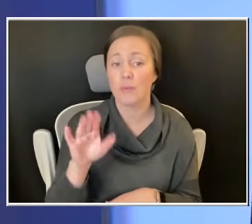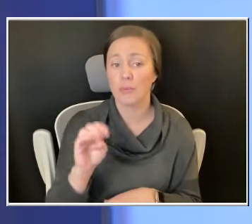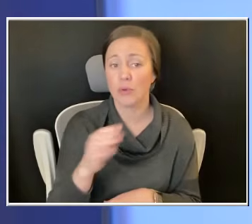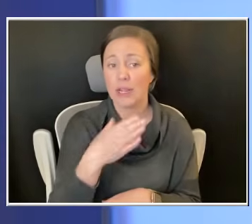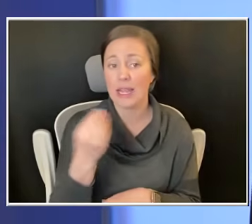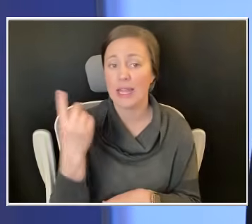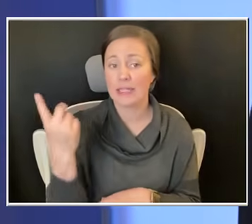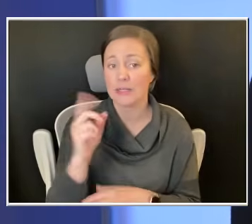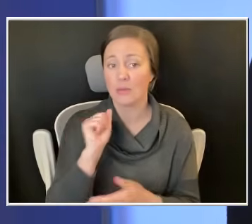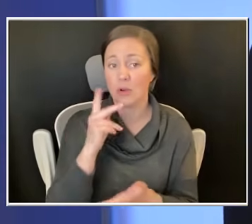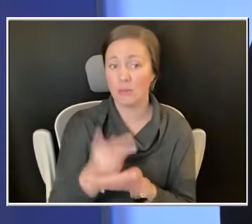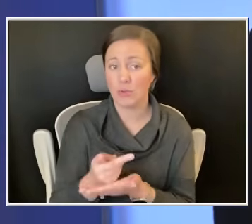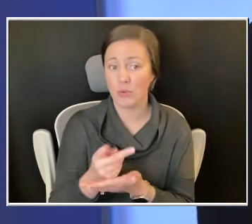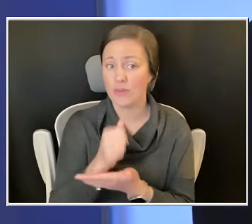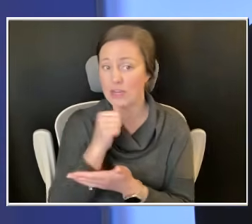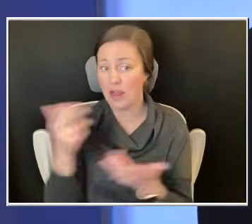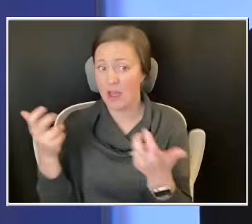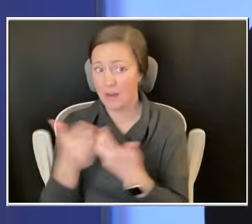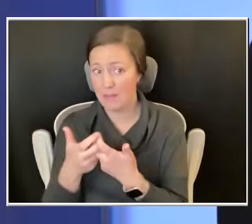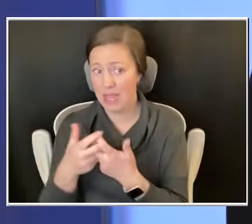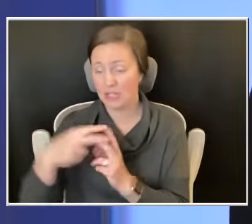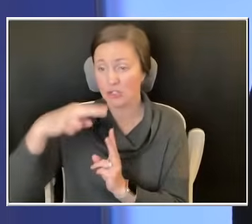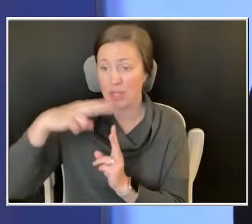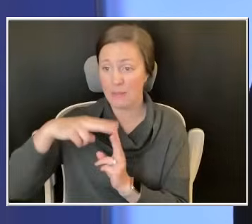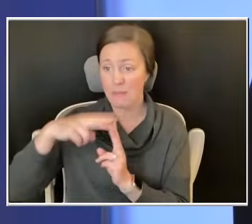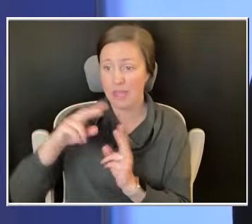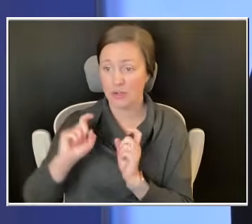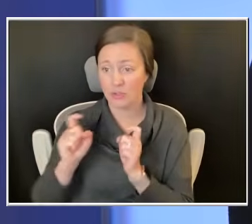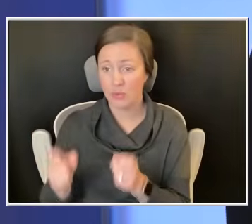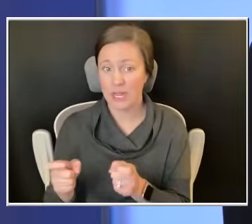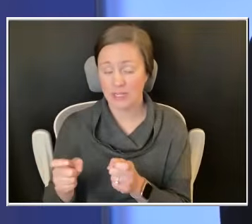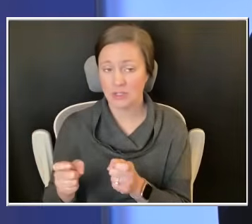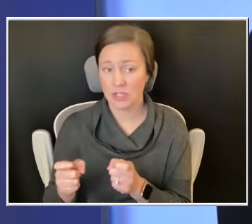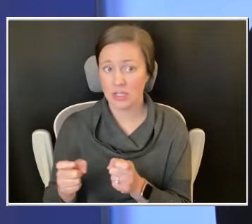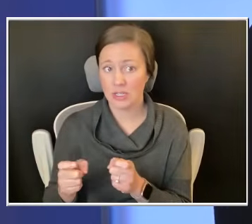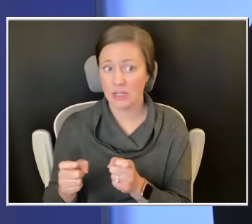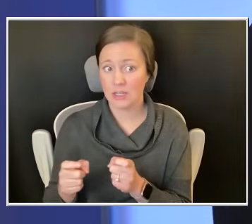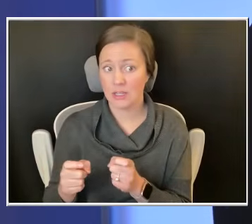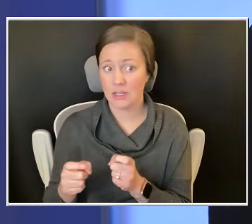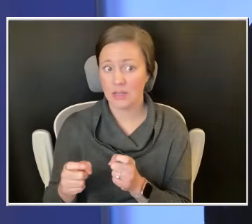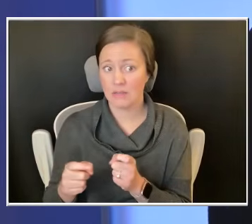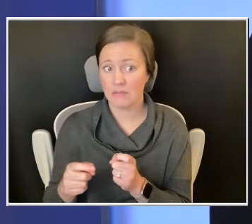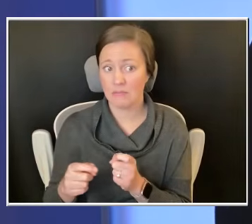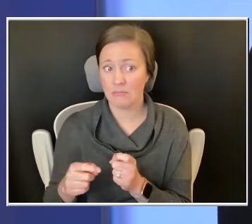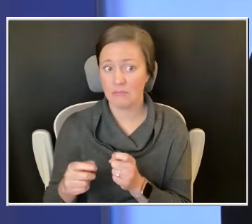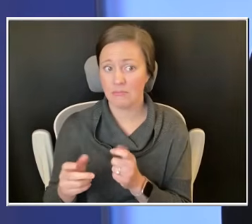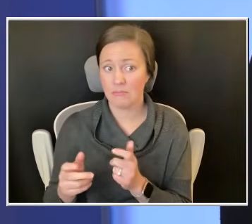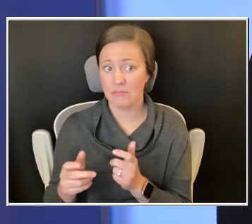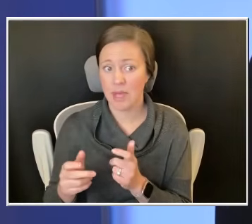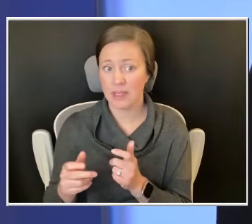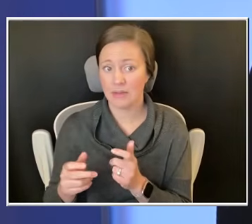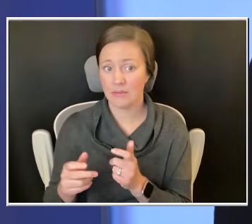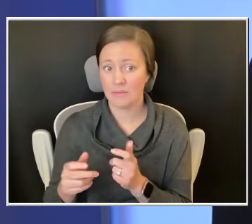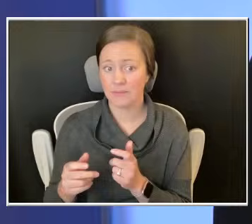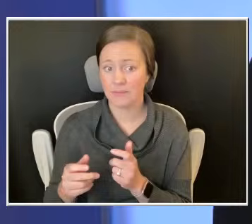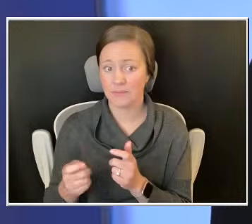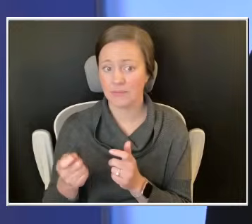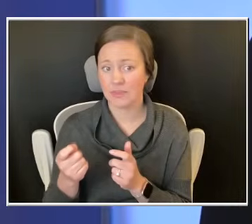who wasn't a match in paired donation. Nothing had, there was a little bit